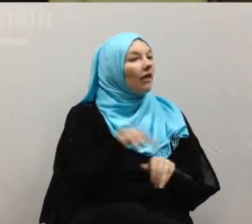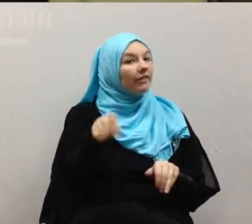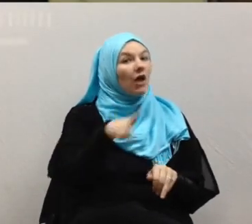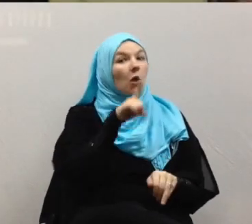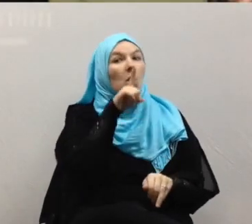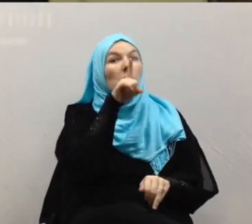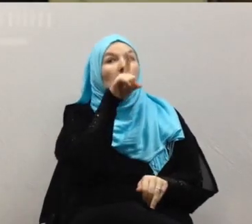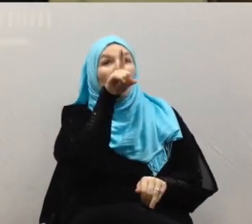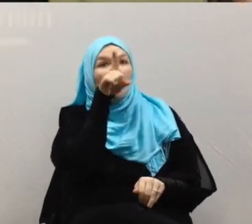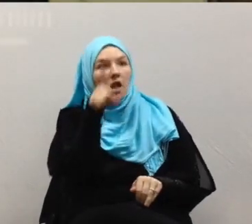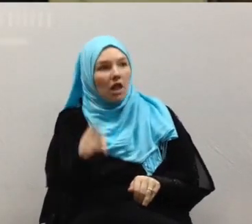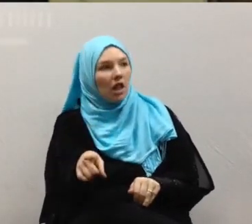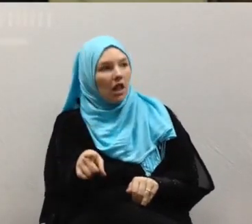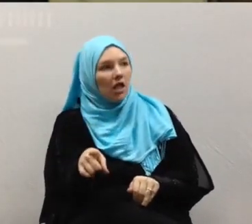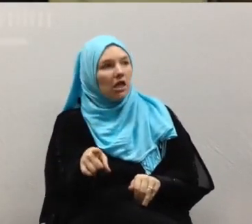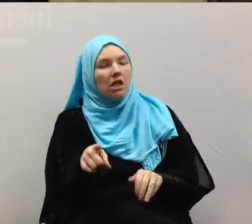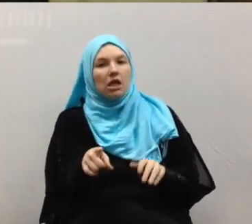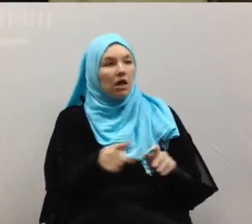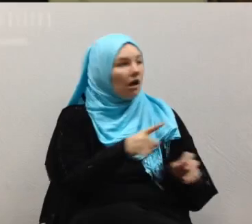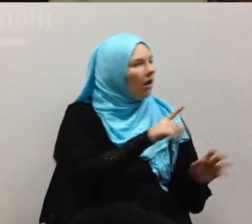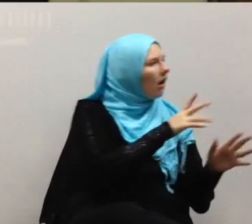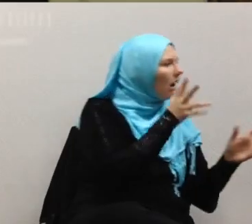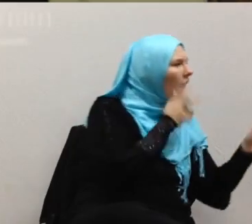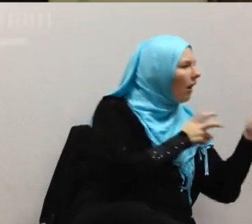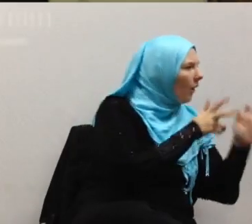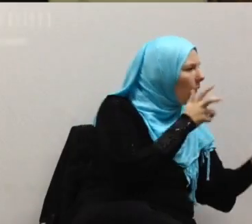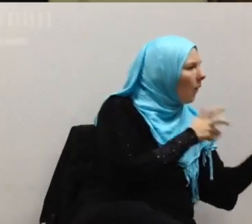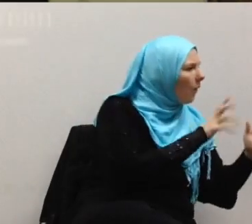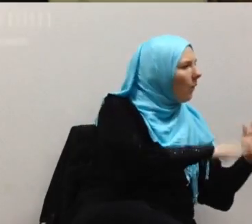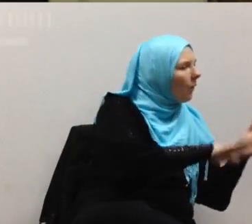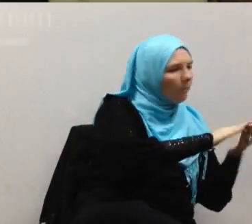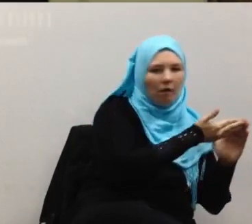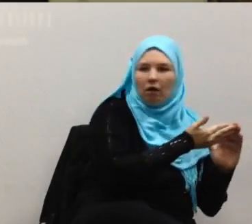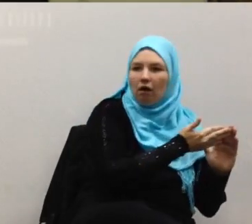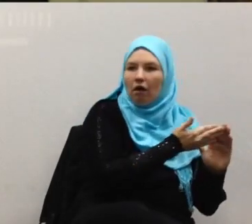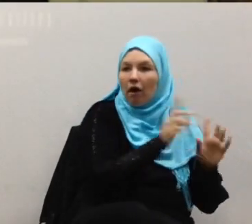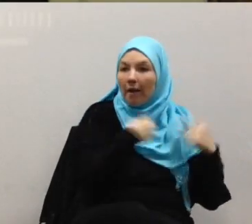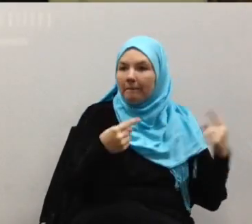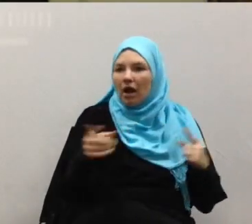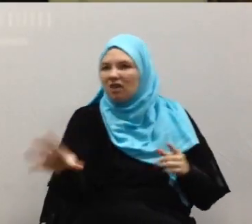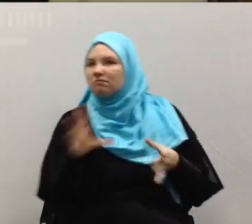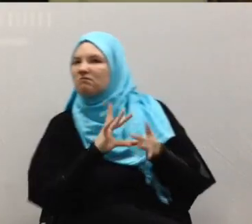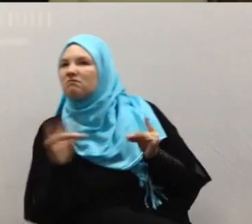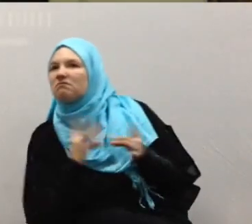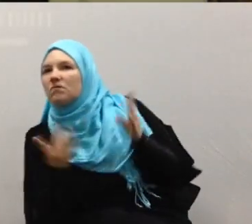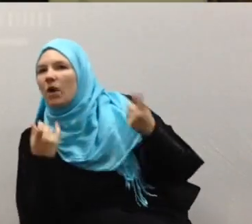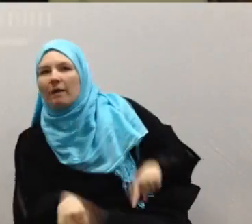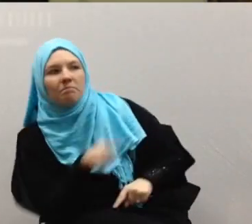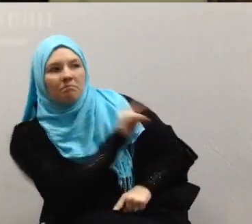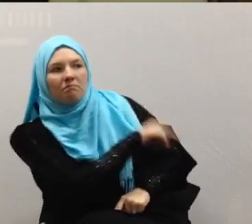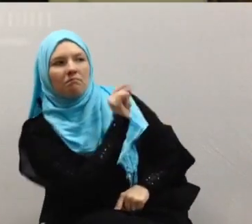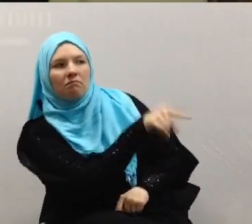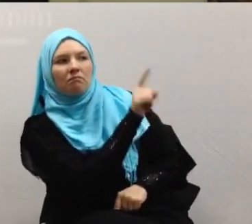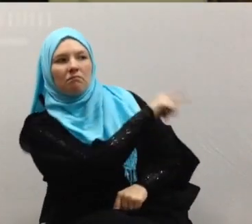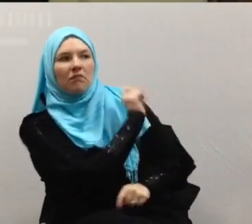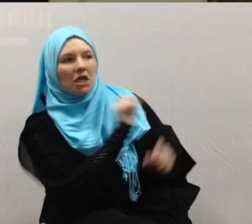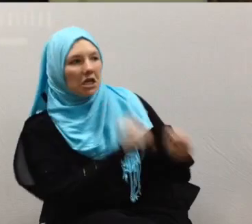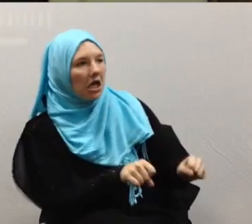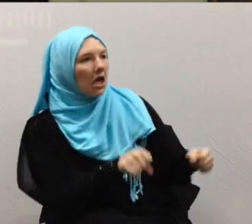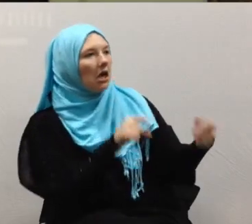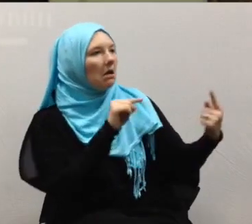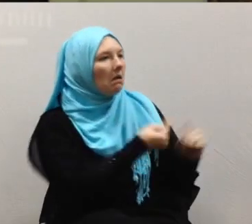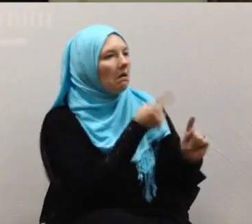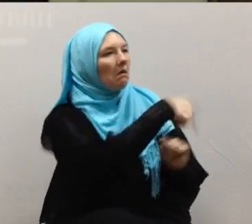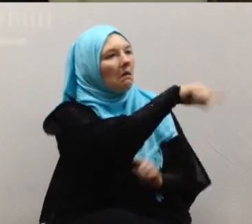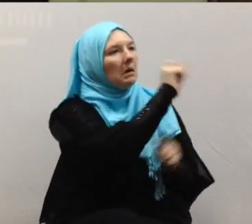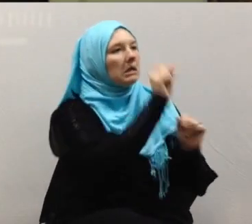secrets of your community, the secrets of your society, the secrets of your nation when it